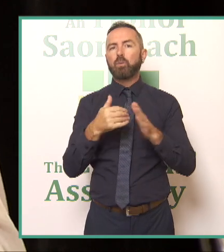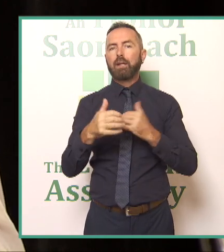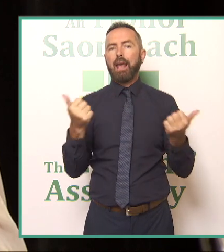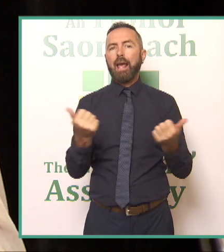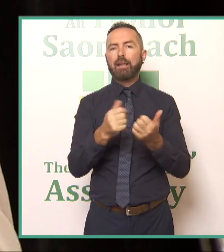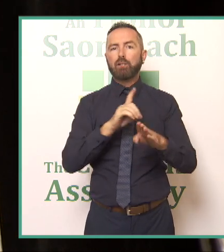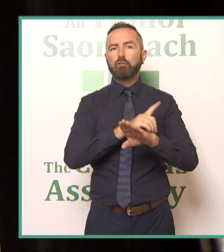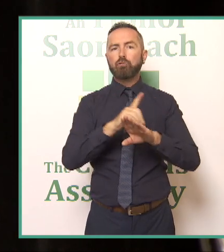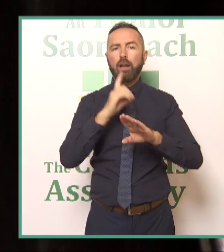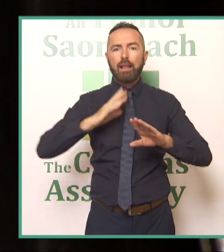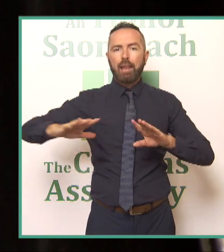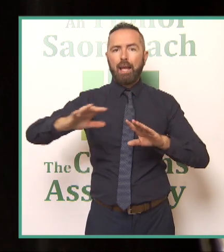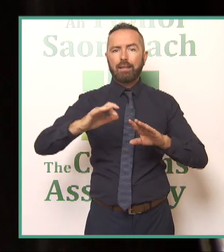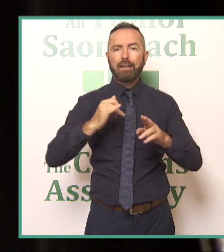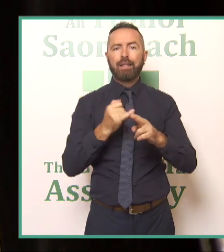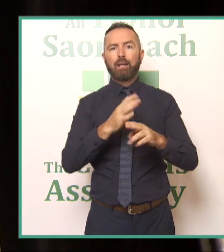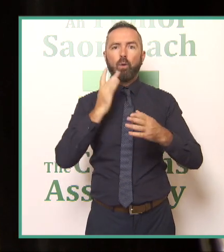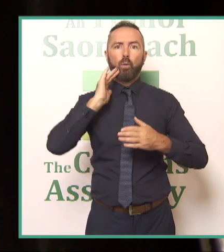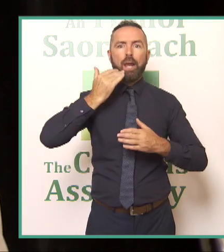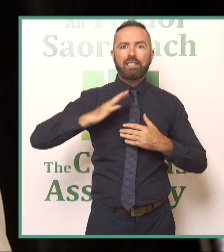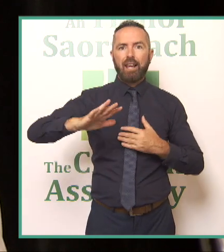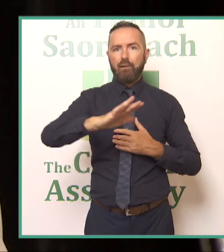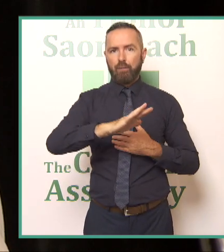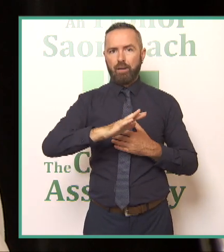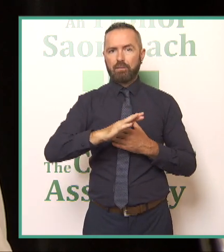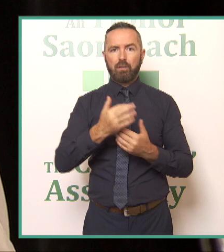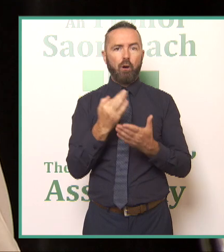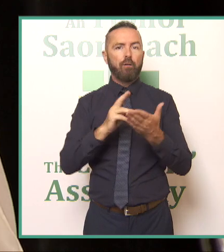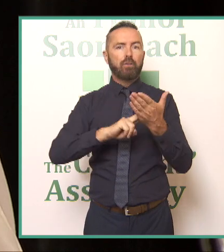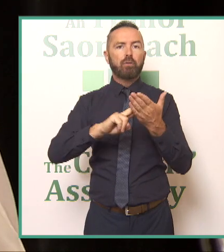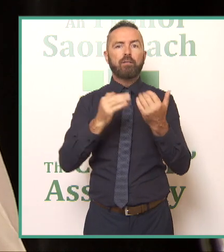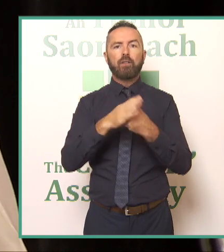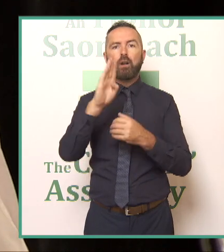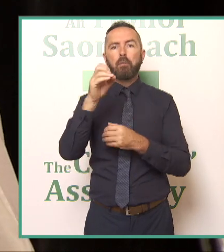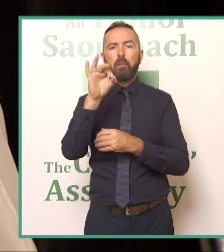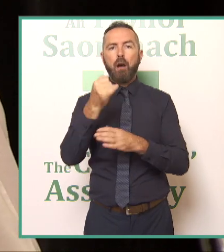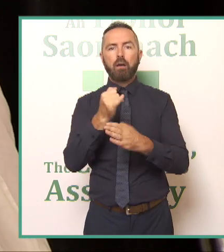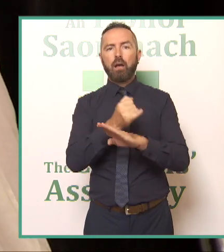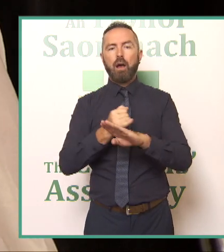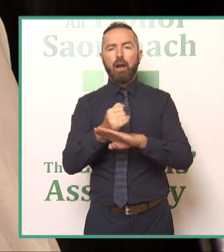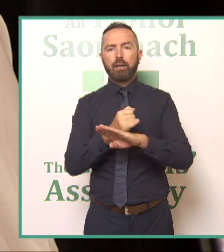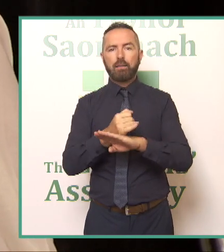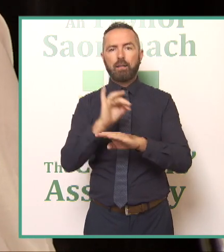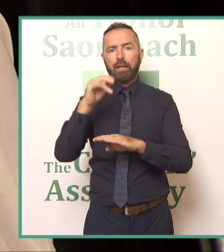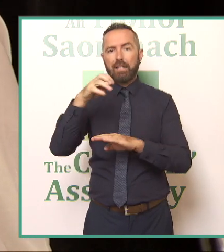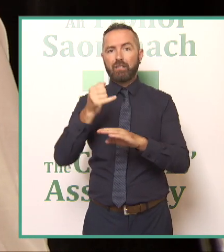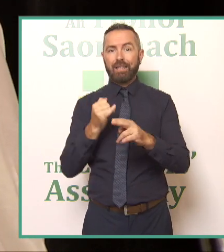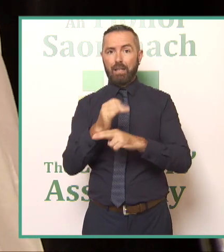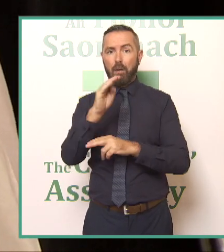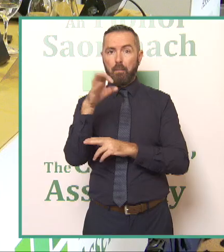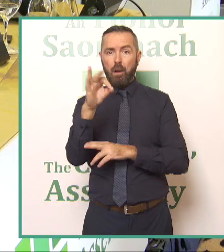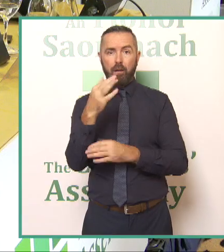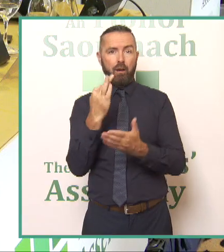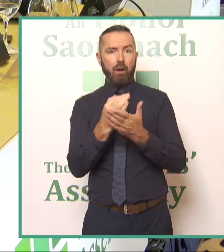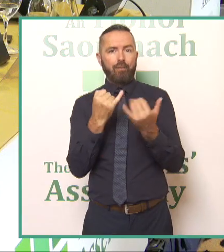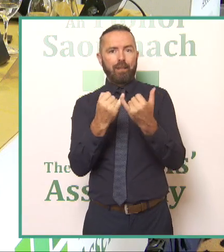any dry land in an area which is less dry. So it's often used for boglands, for bog islands. So an inish in a bog was often